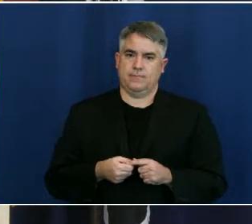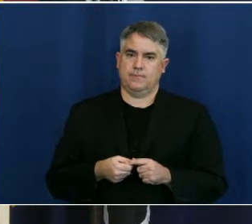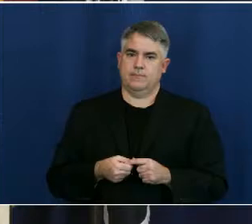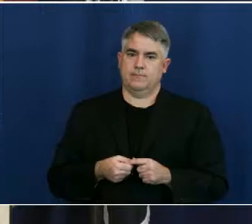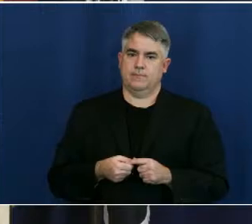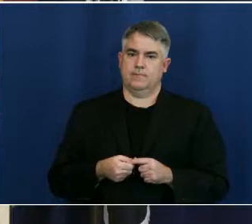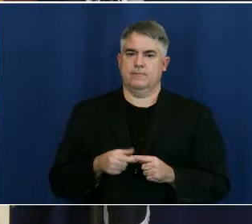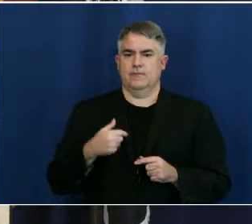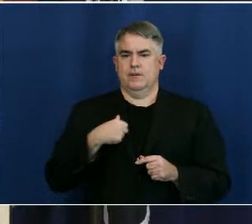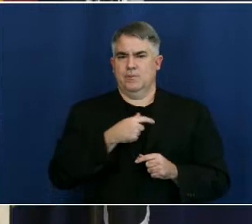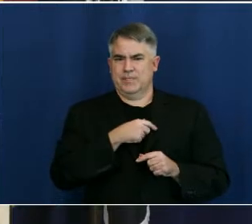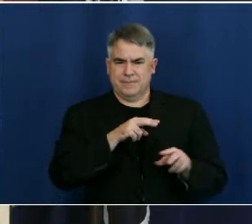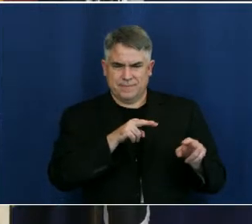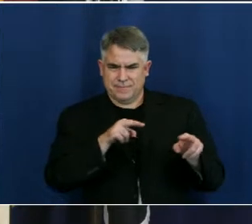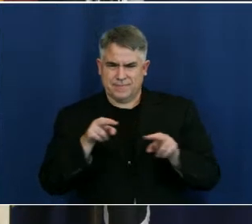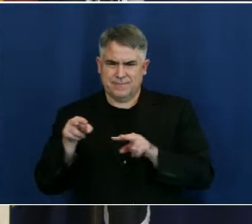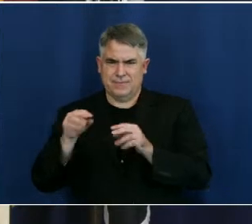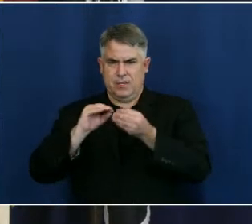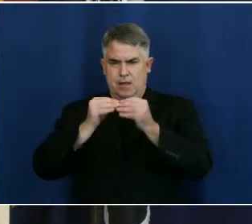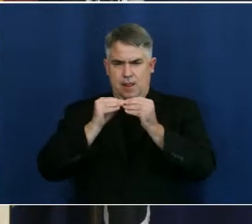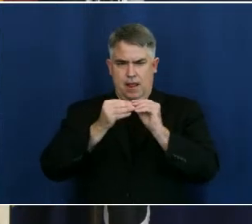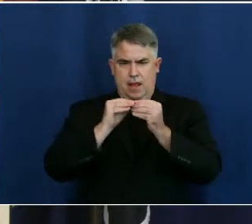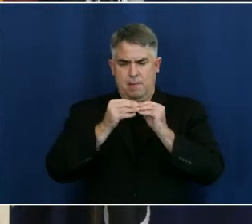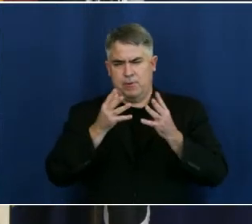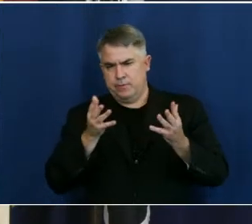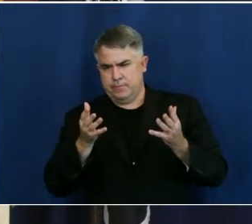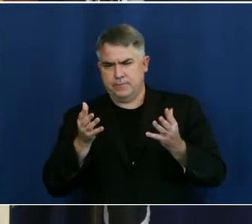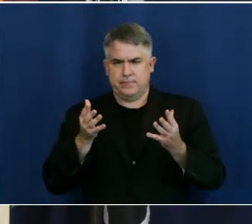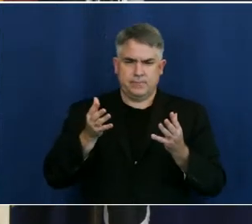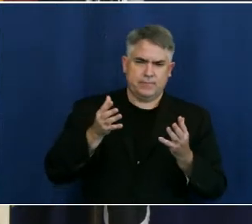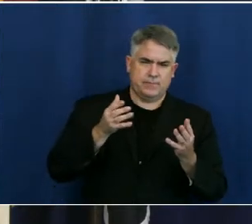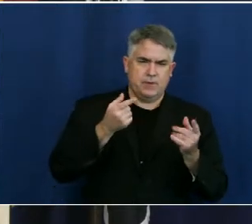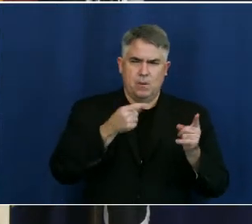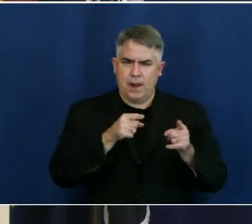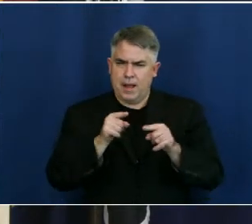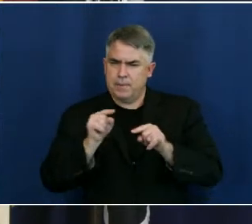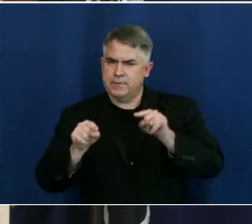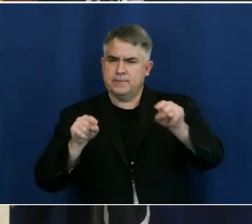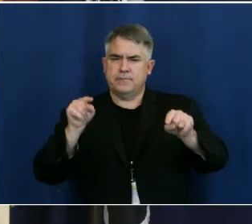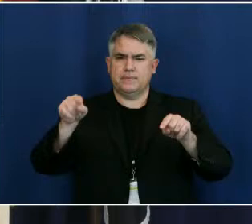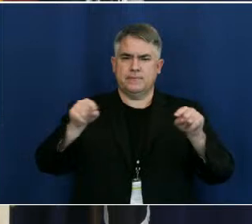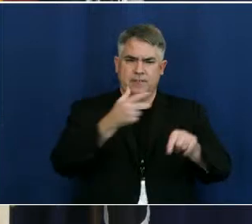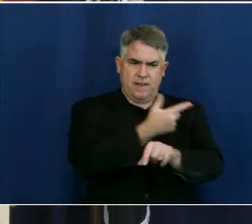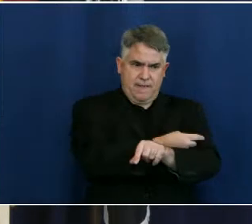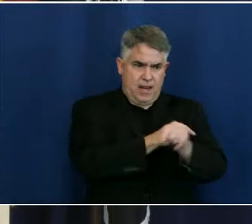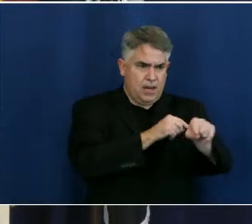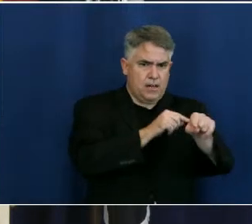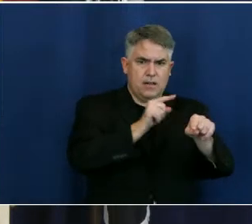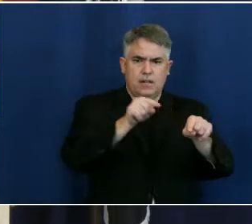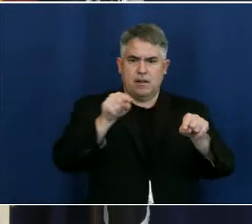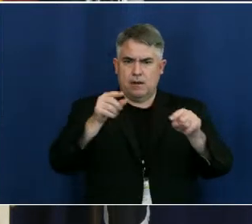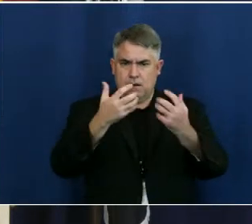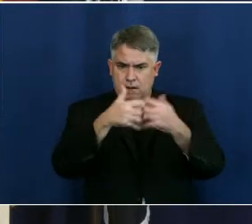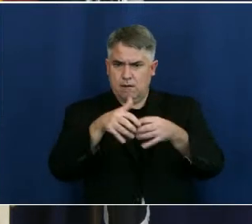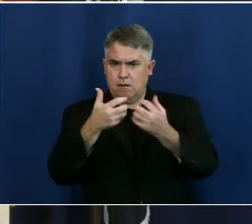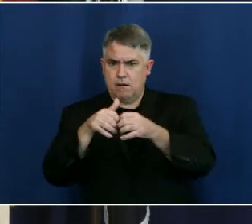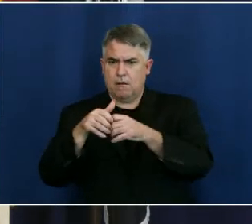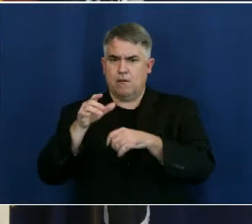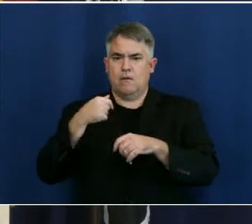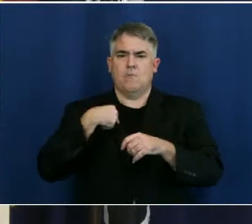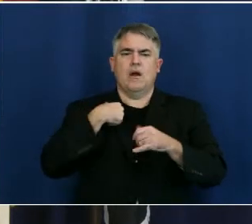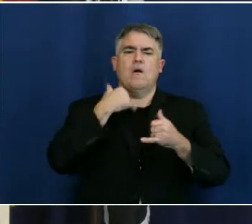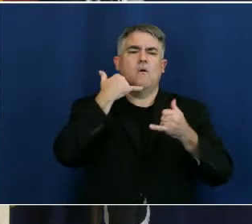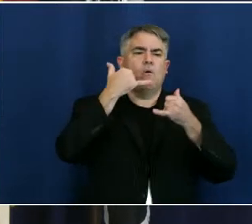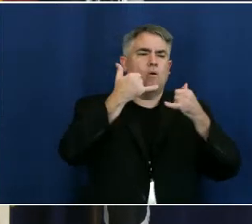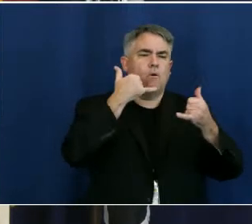data glitches that could be occurring. We're looking at all of the situations. We are directly calling each provider